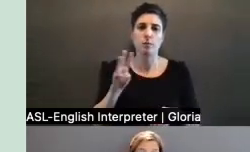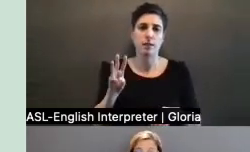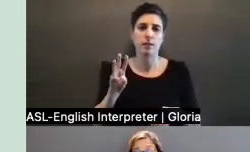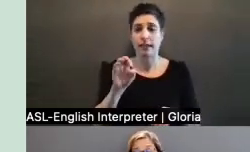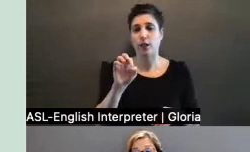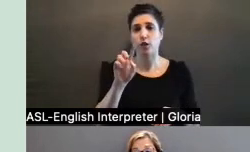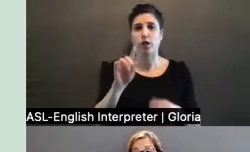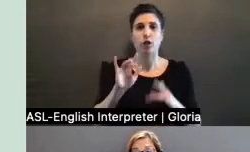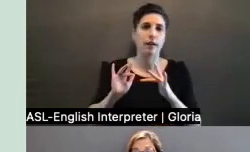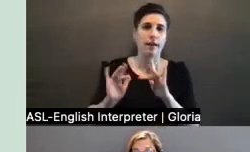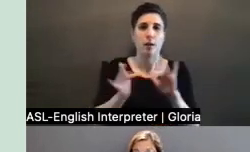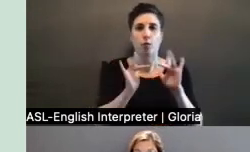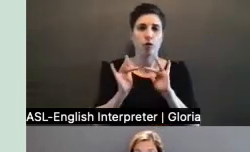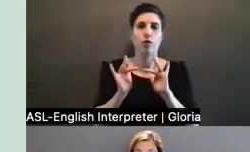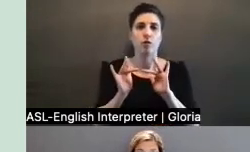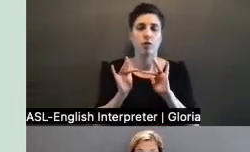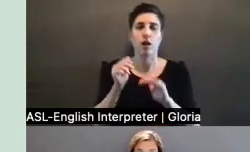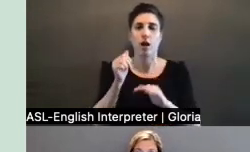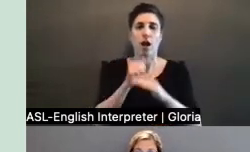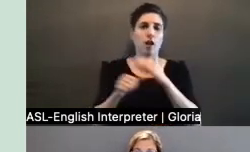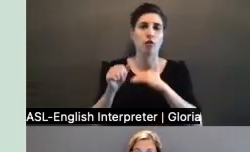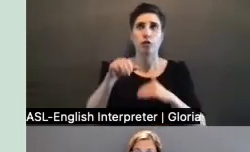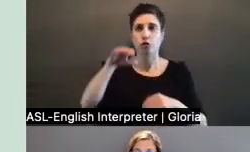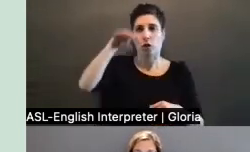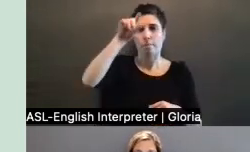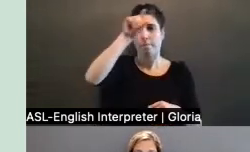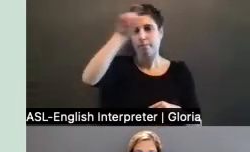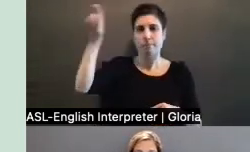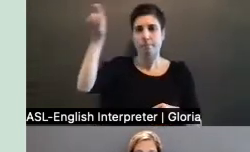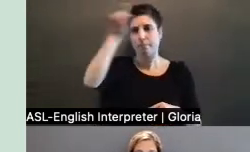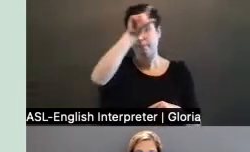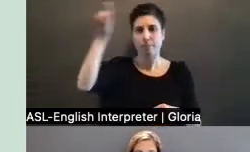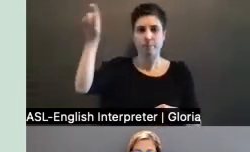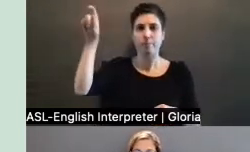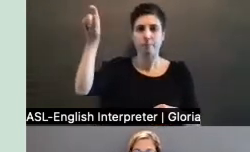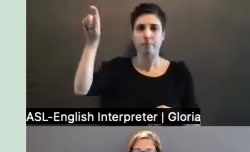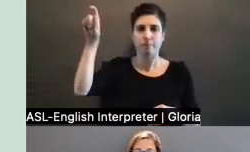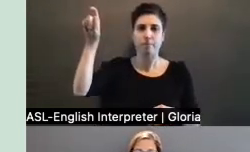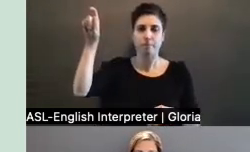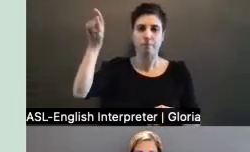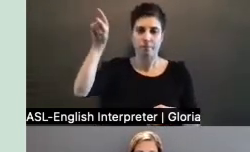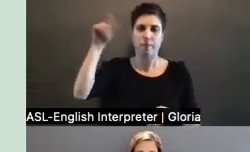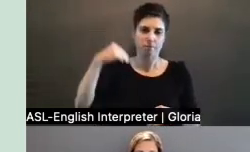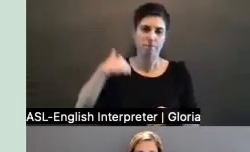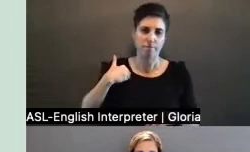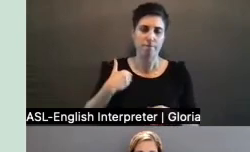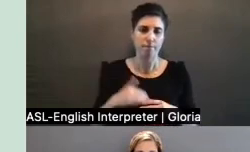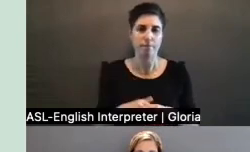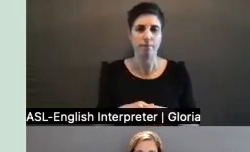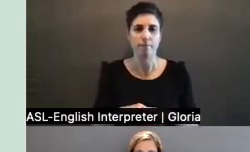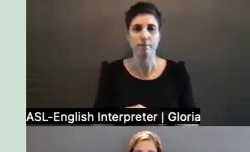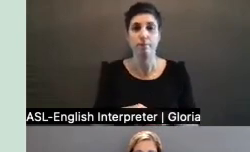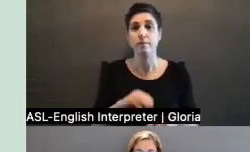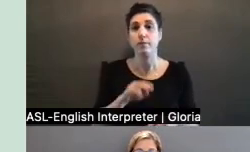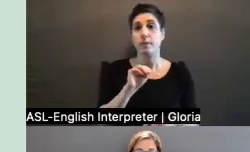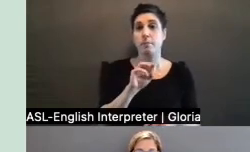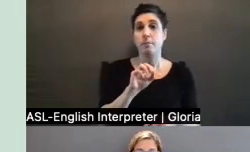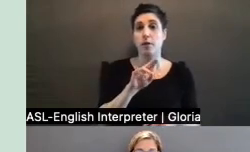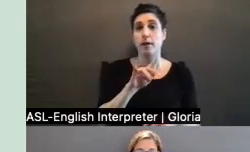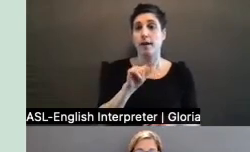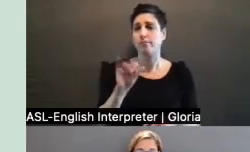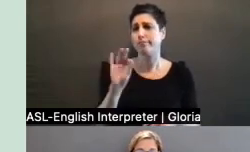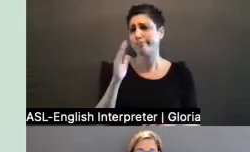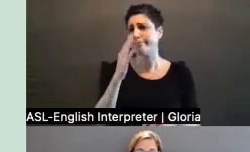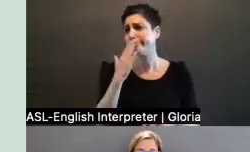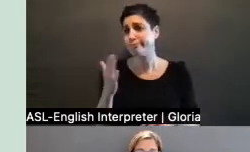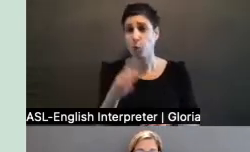the services top menu piece on the website. Perfect. Thank you so much, Tracy. It's really worth it.